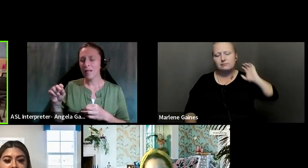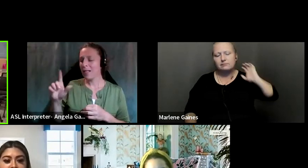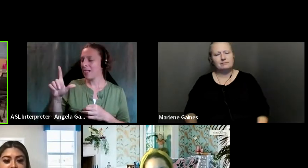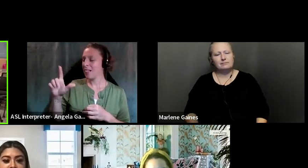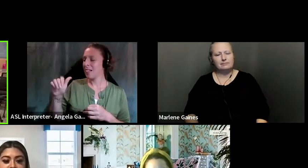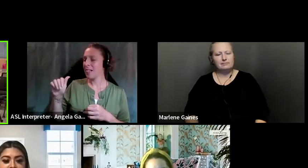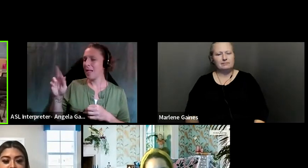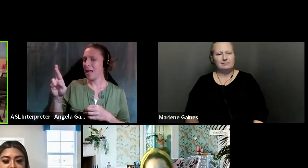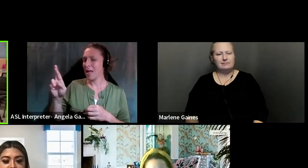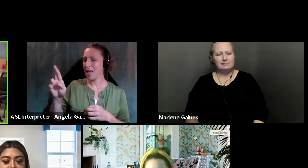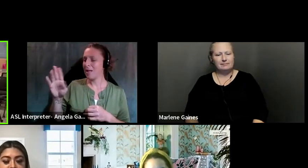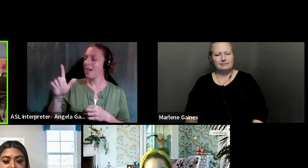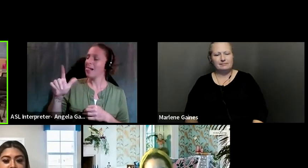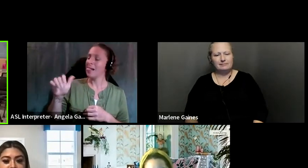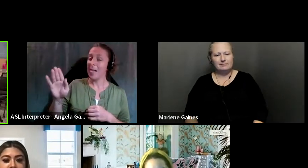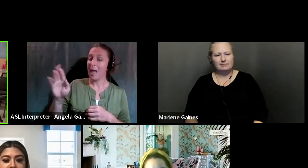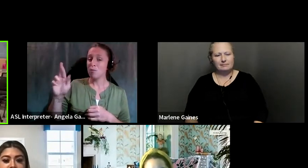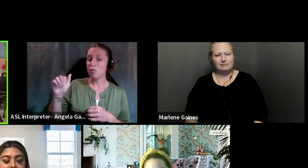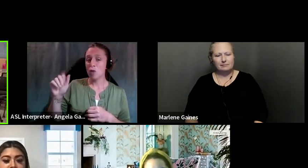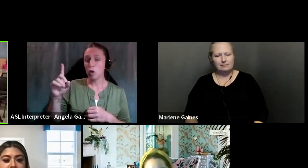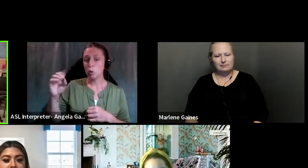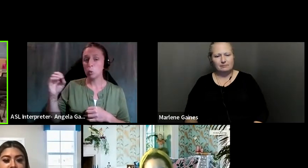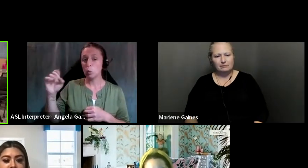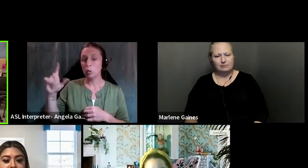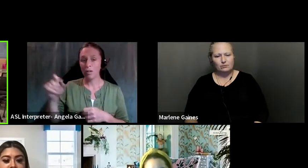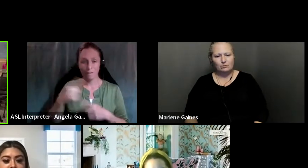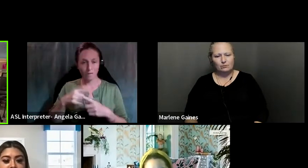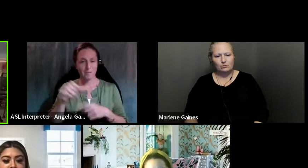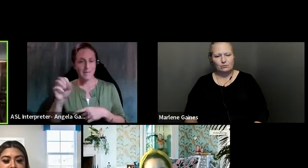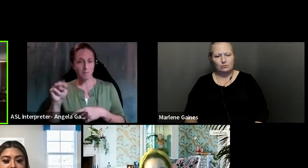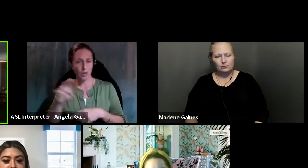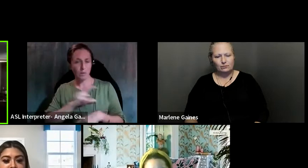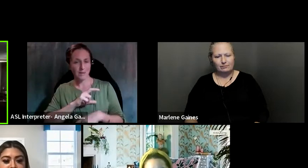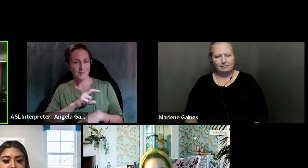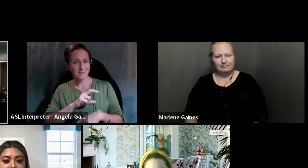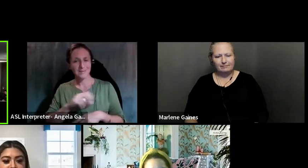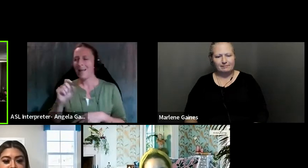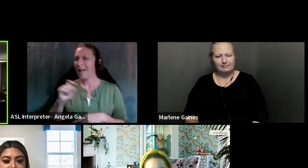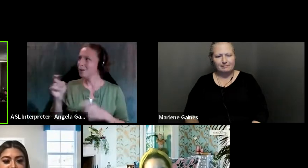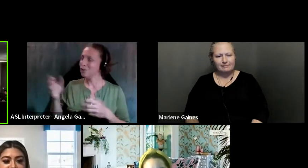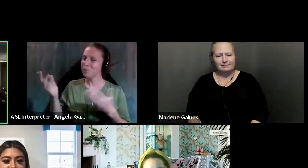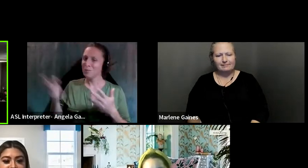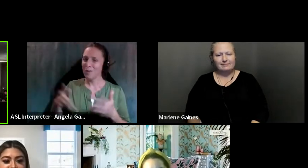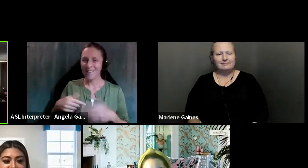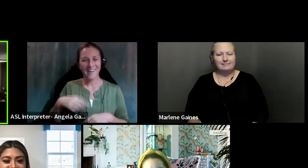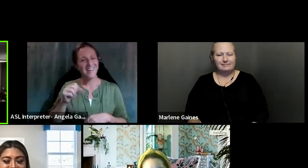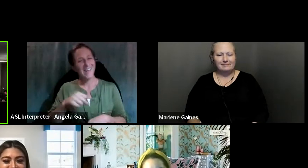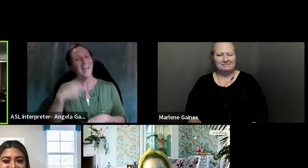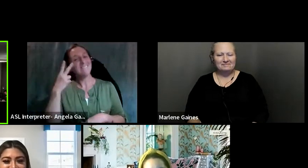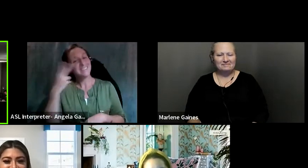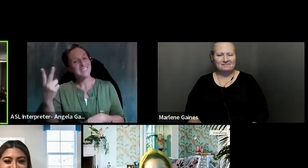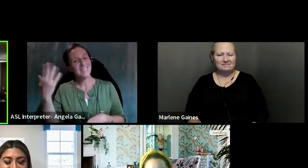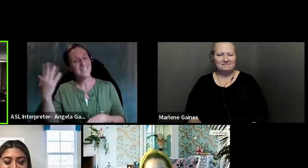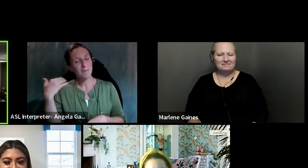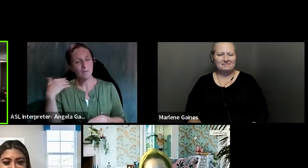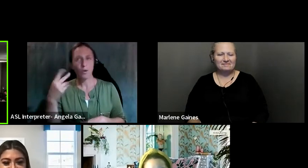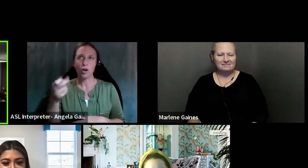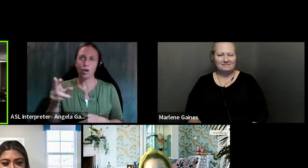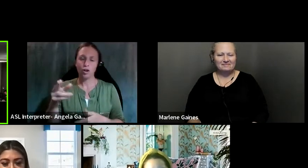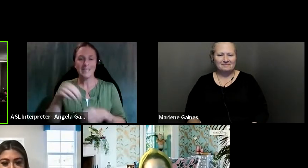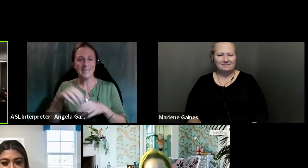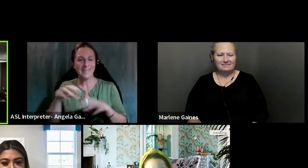labradoodle, right? From the San Mateo police? Yes. Yeah. Okay. I should have brought him. Well, yeah. I mean, I've seen him or her